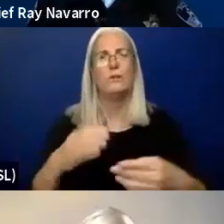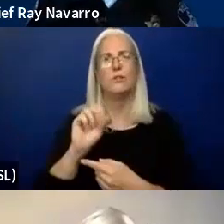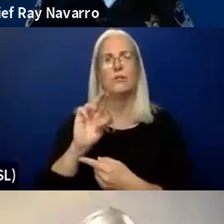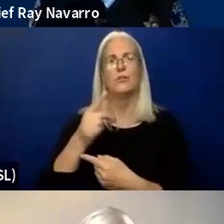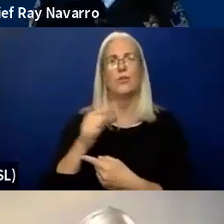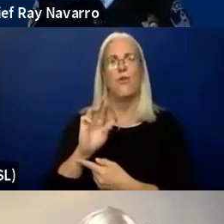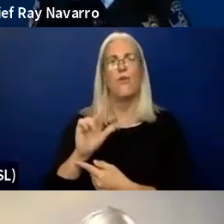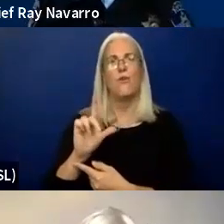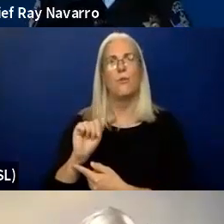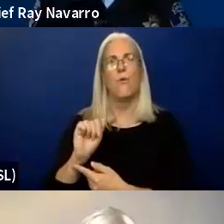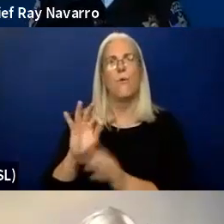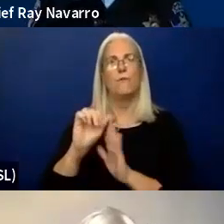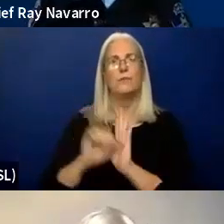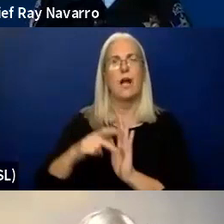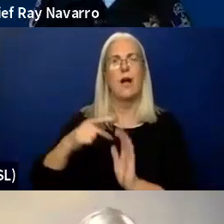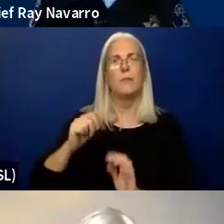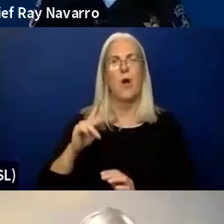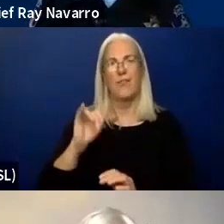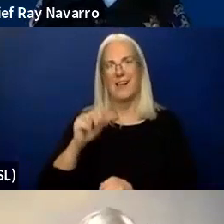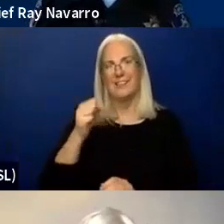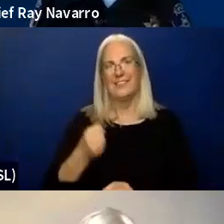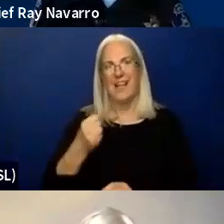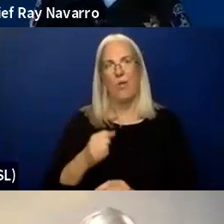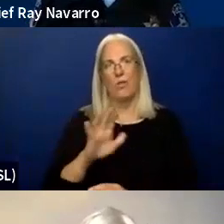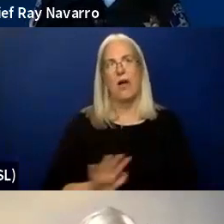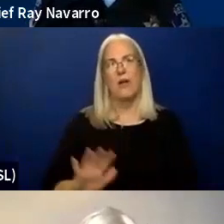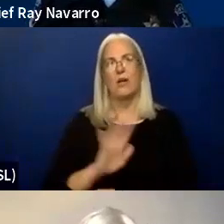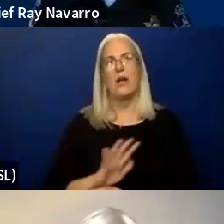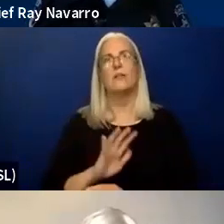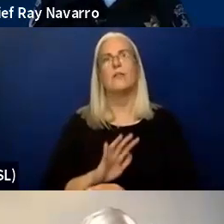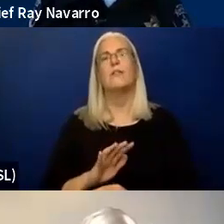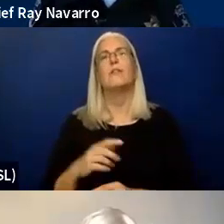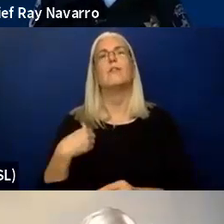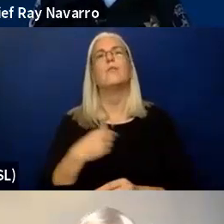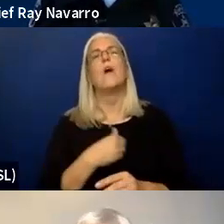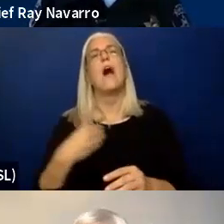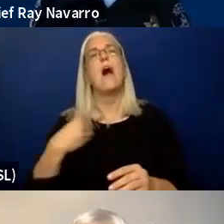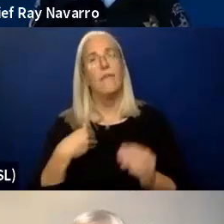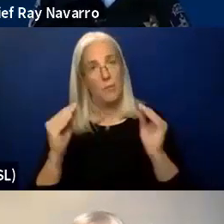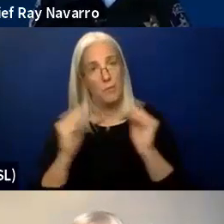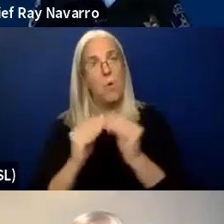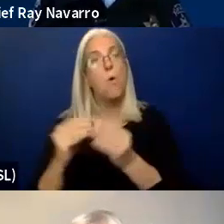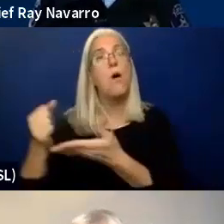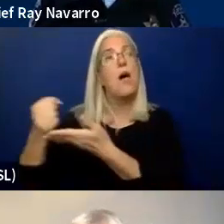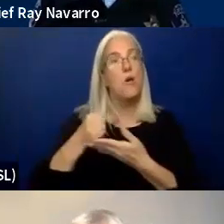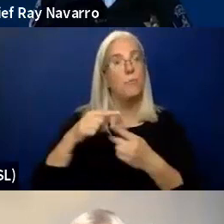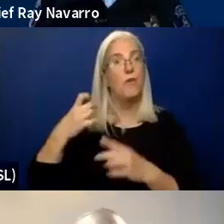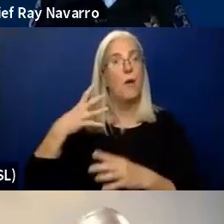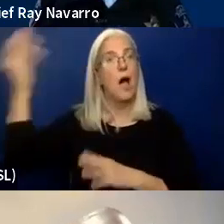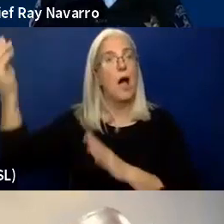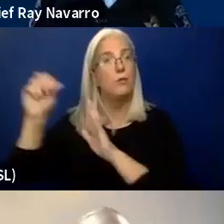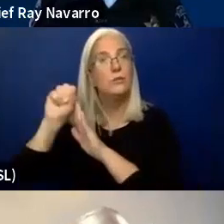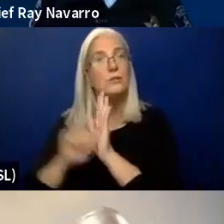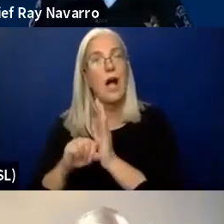To put out there, we had more resources that showed up from out of state today. So there were 35 engines that came in throughout the day today from